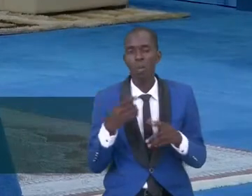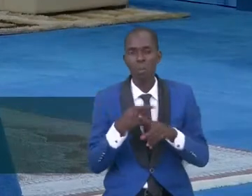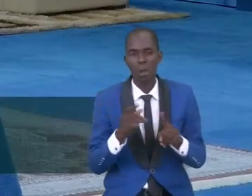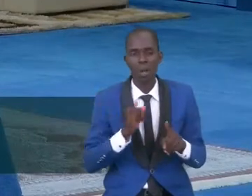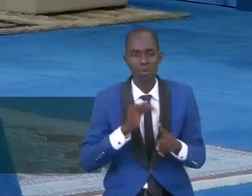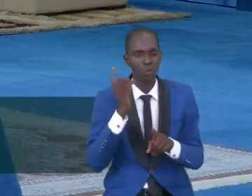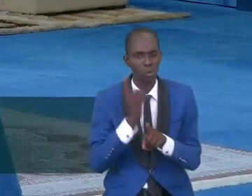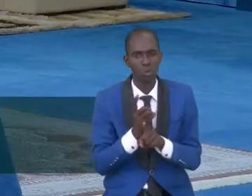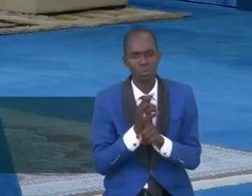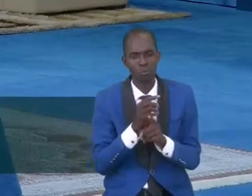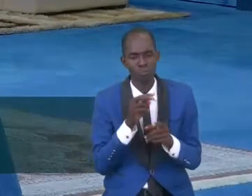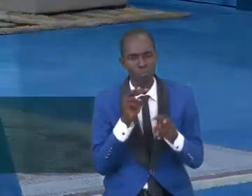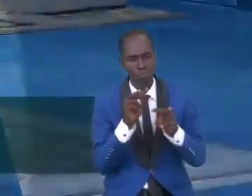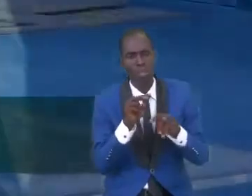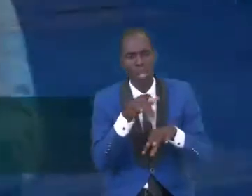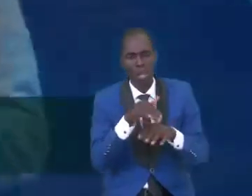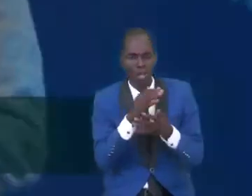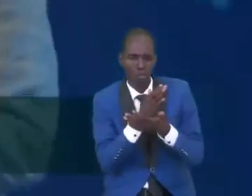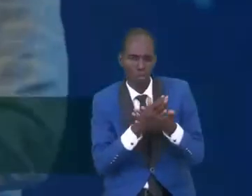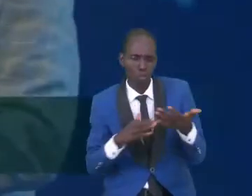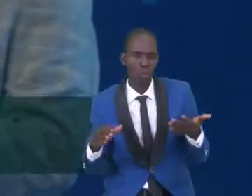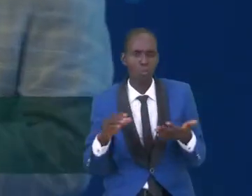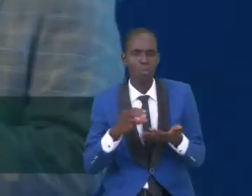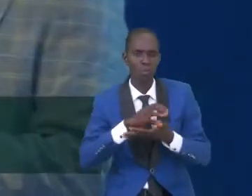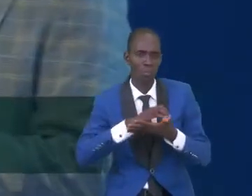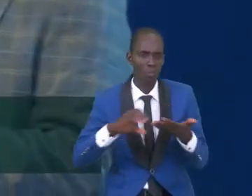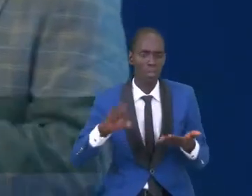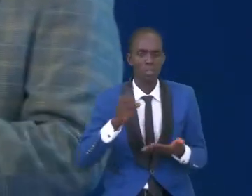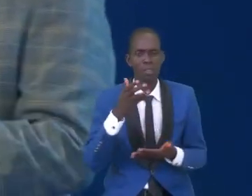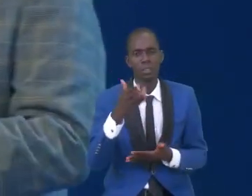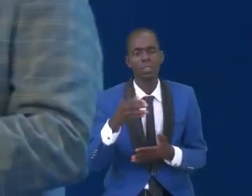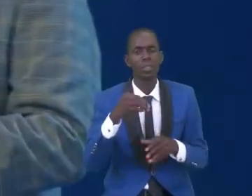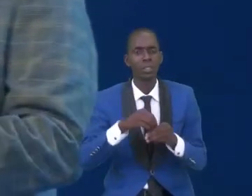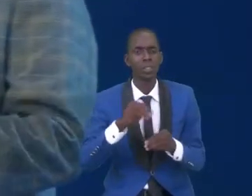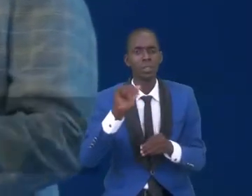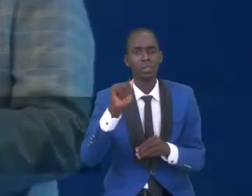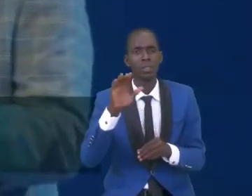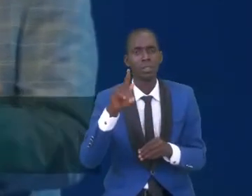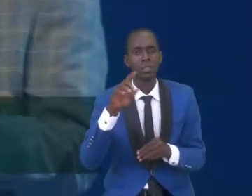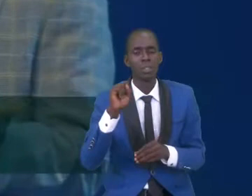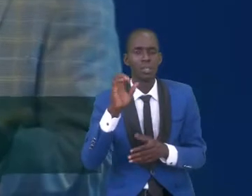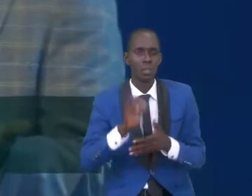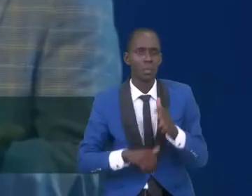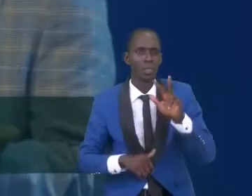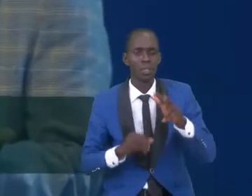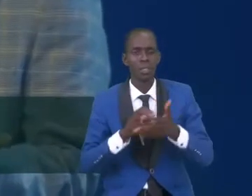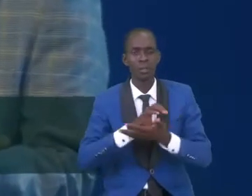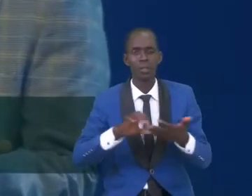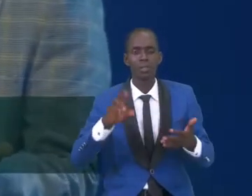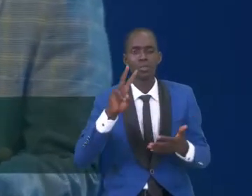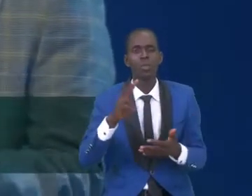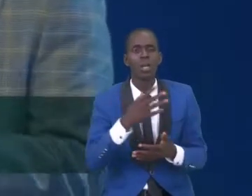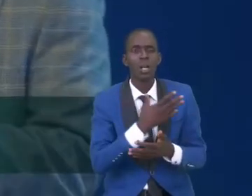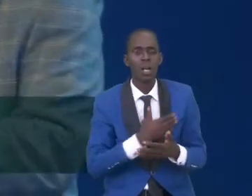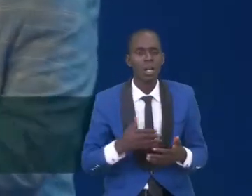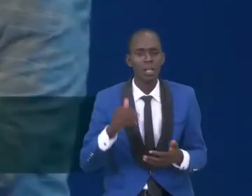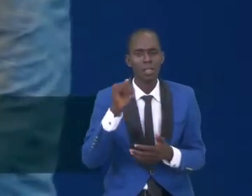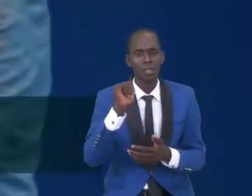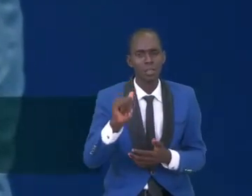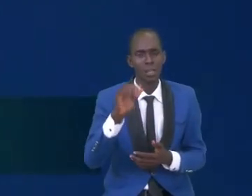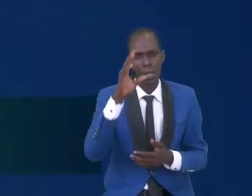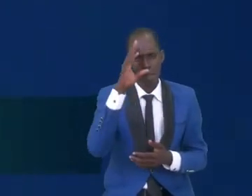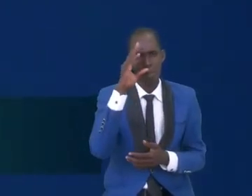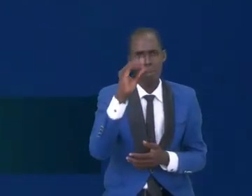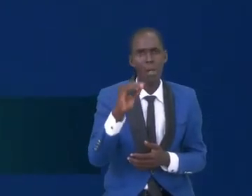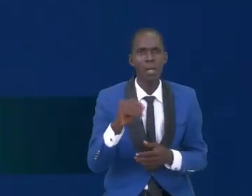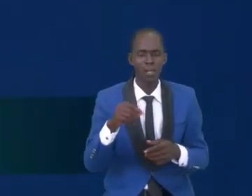at, some verses there. Acts chapter 3, verse 2. And a certain man,